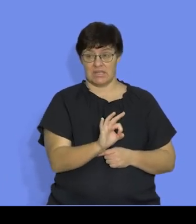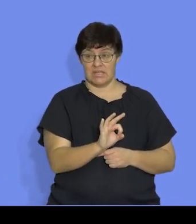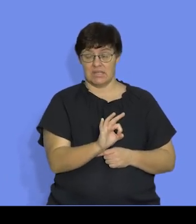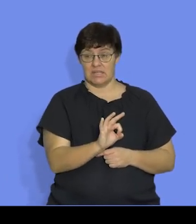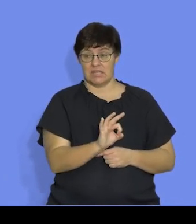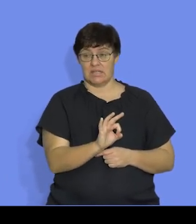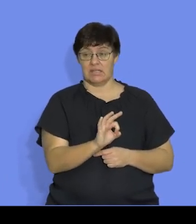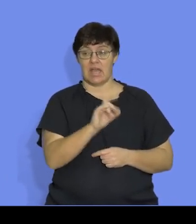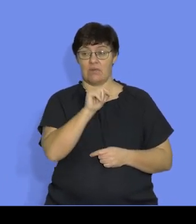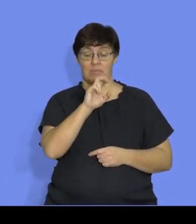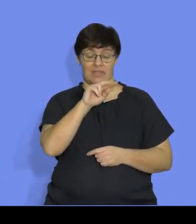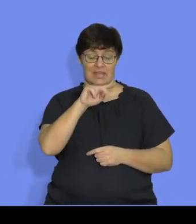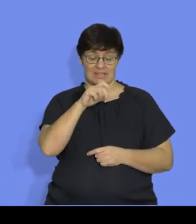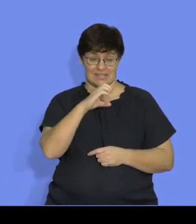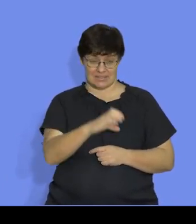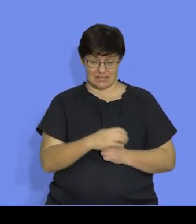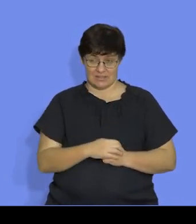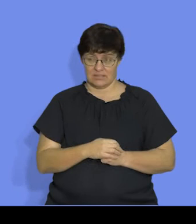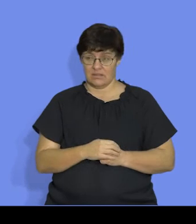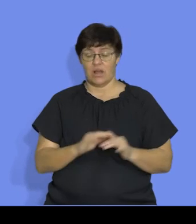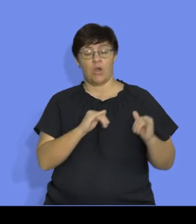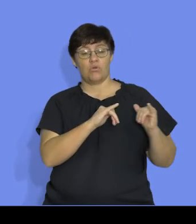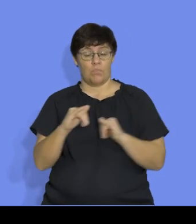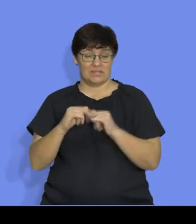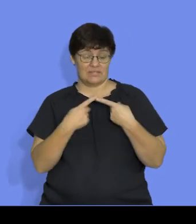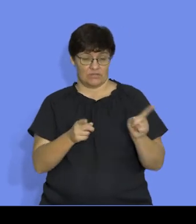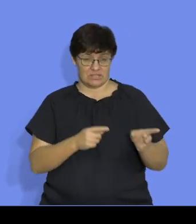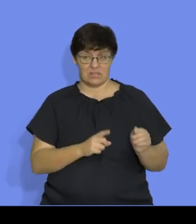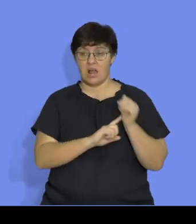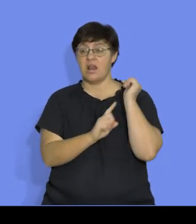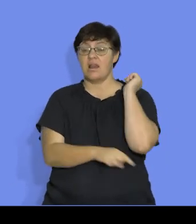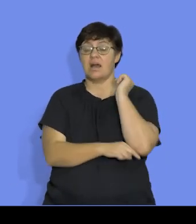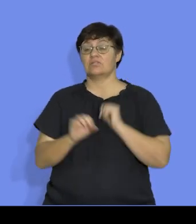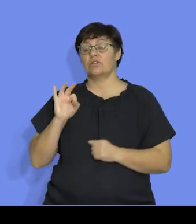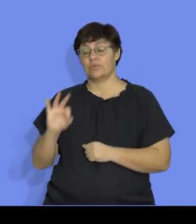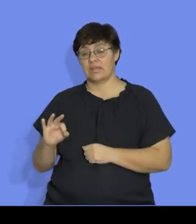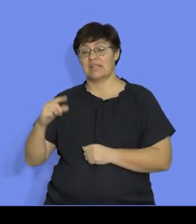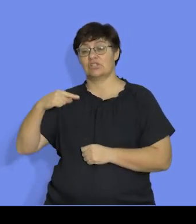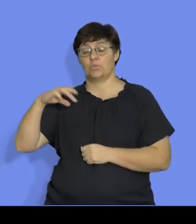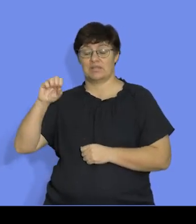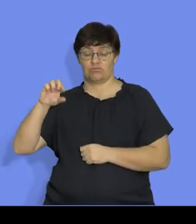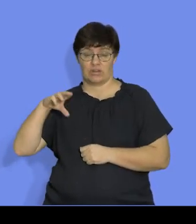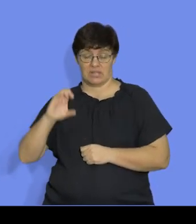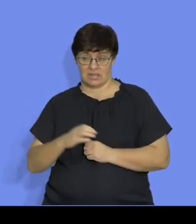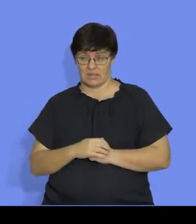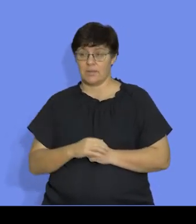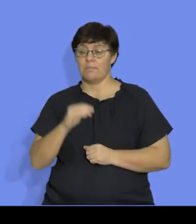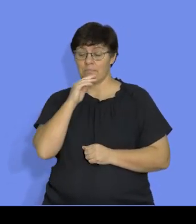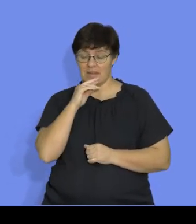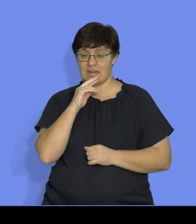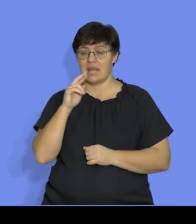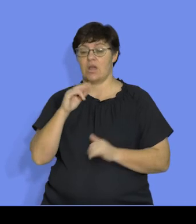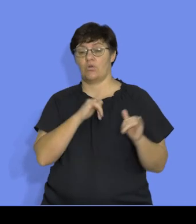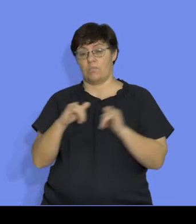are arithmetic, so that's your common difference. The last three terms are geometric, which means it's going to be a